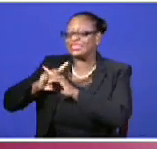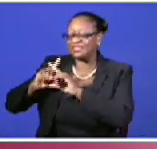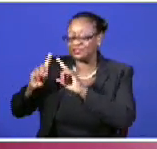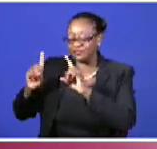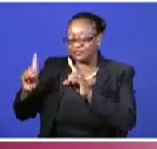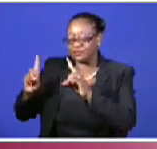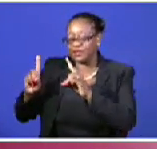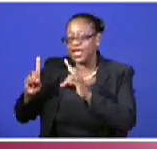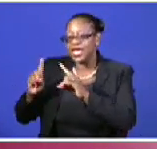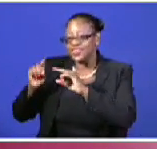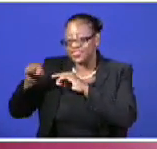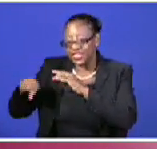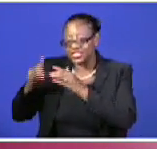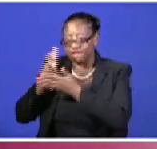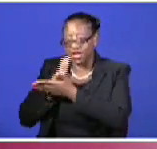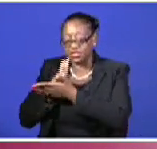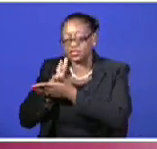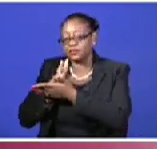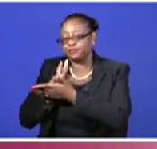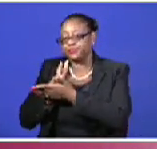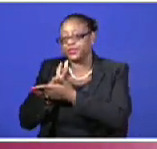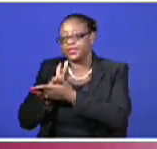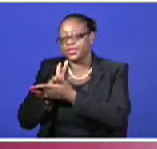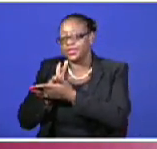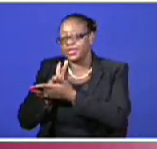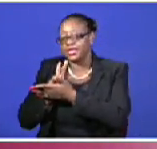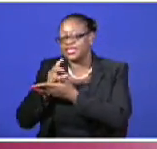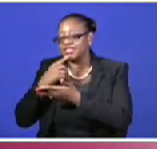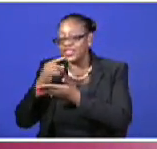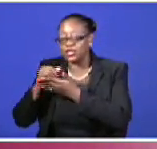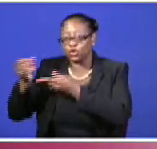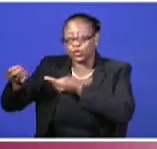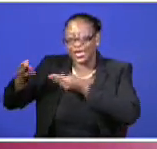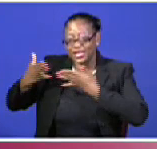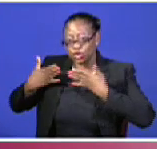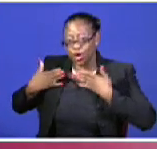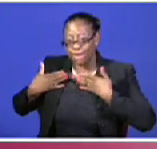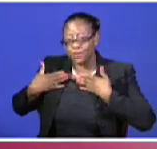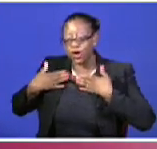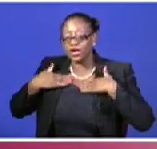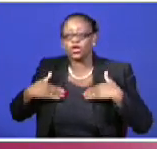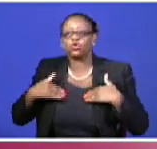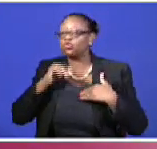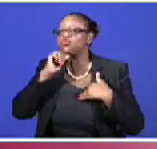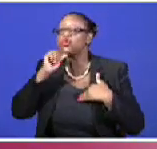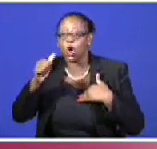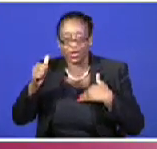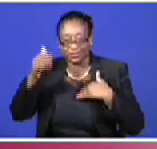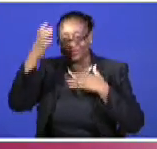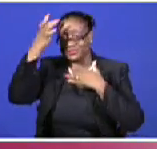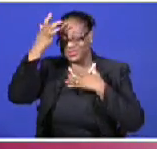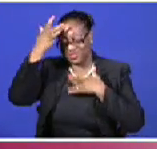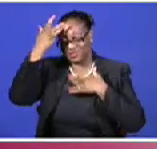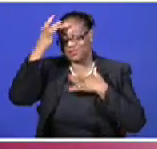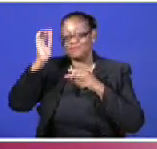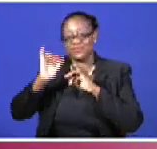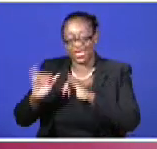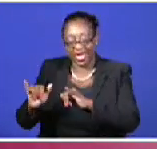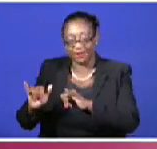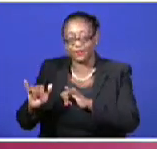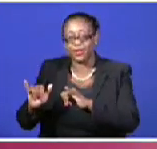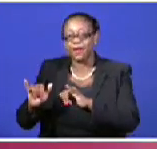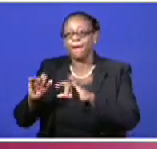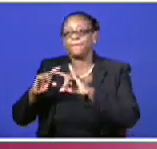part, preventative action, right? And so you are giving a vaccine to someone who does not already have the disease of